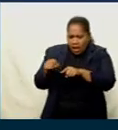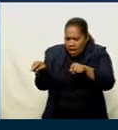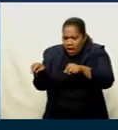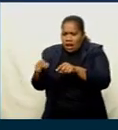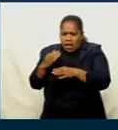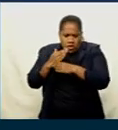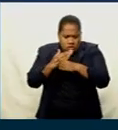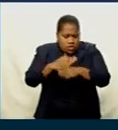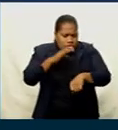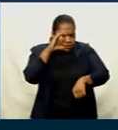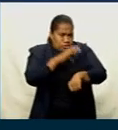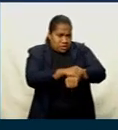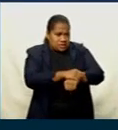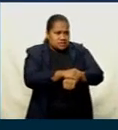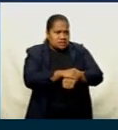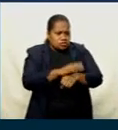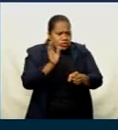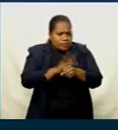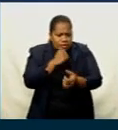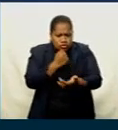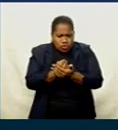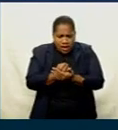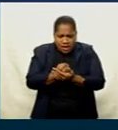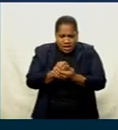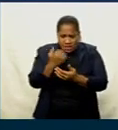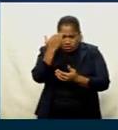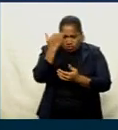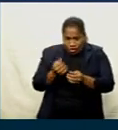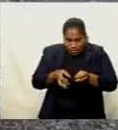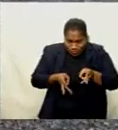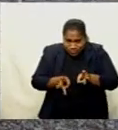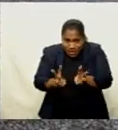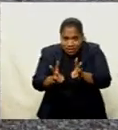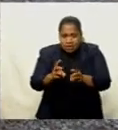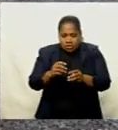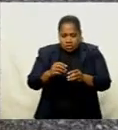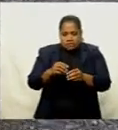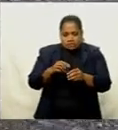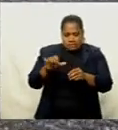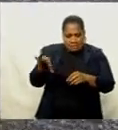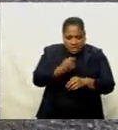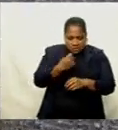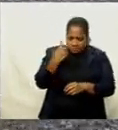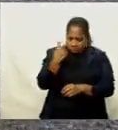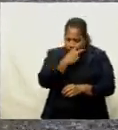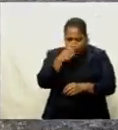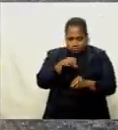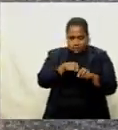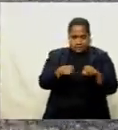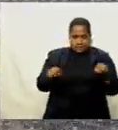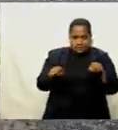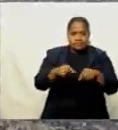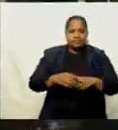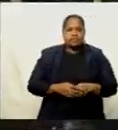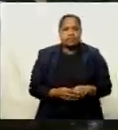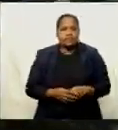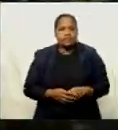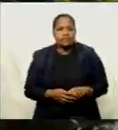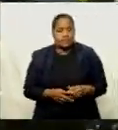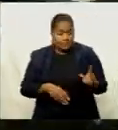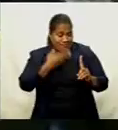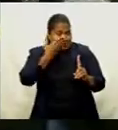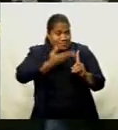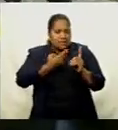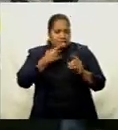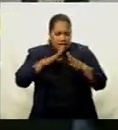officials to ensure all crosscuts are monitored. Nandali resident Waisian Wudhu says going into the